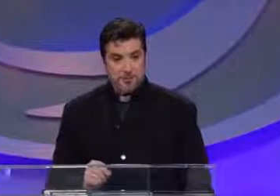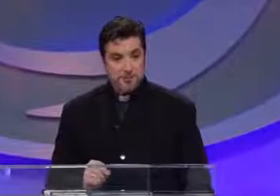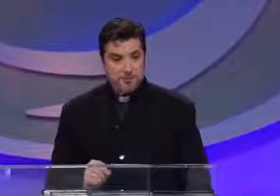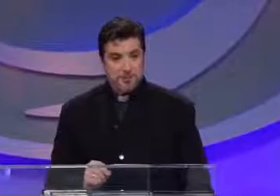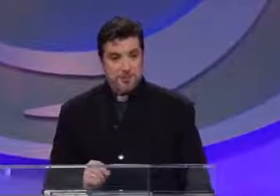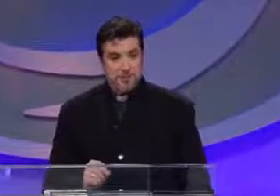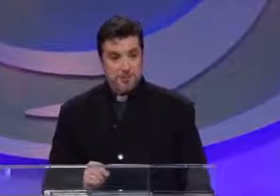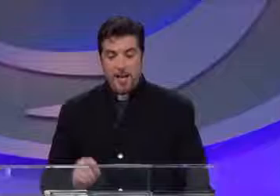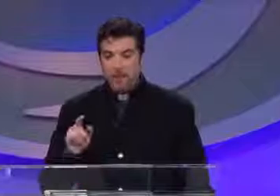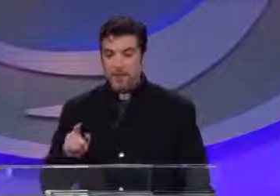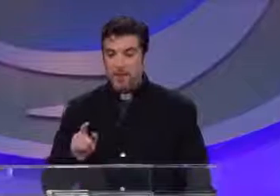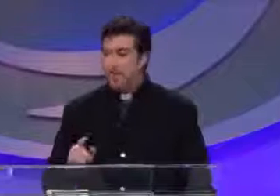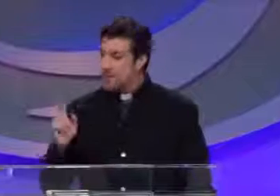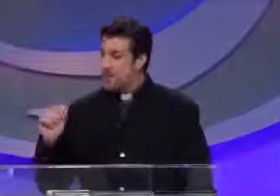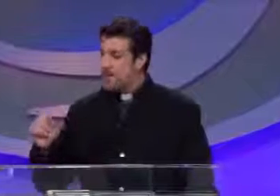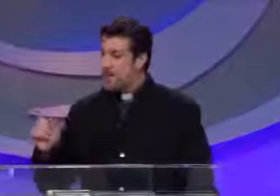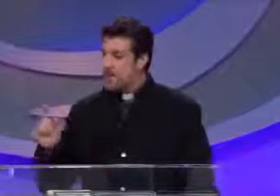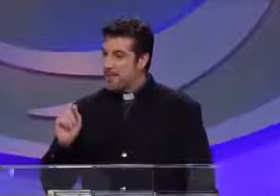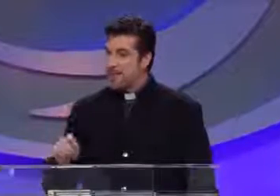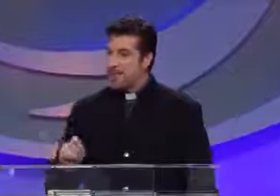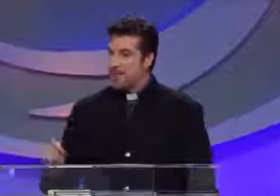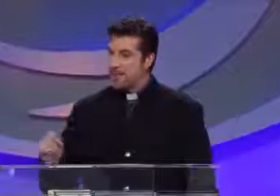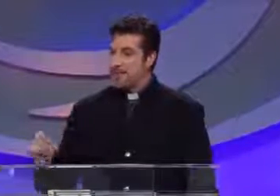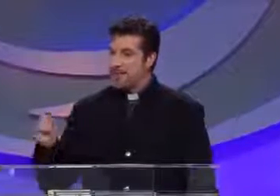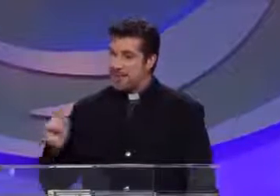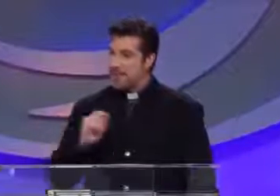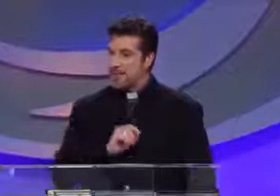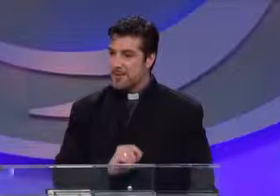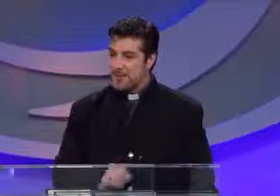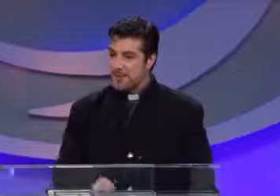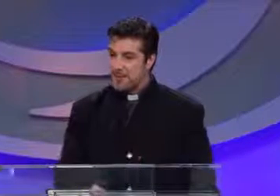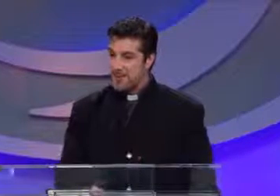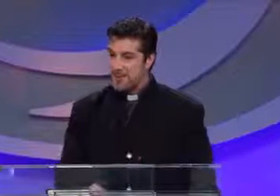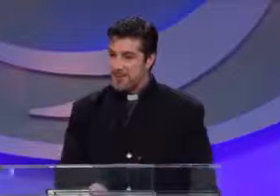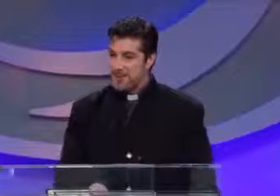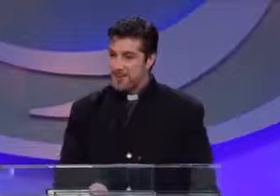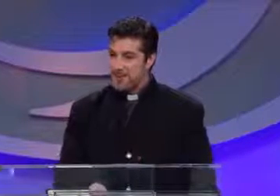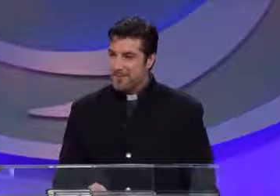works. And I believe that's something that needs to be fixed.